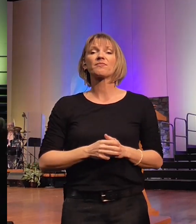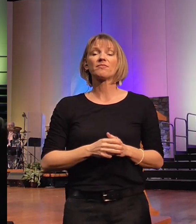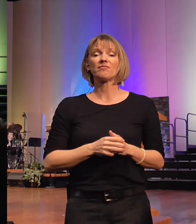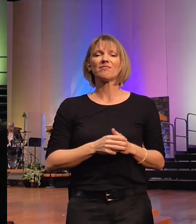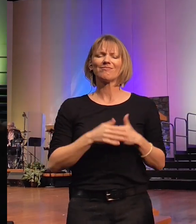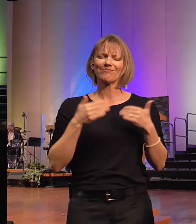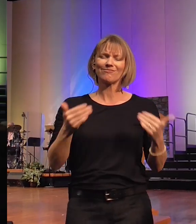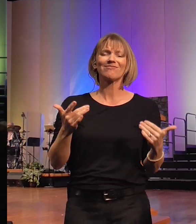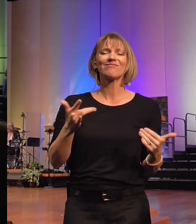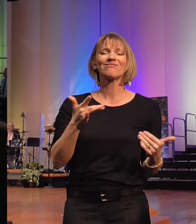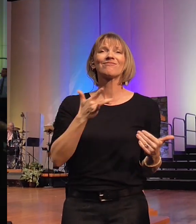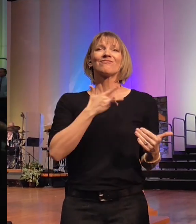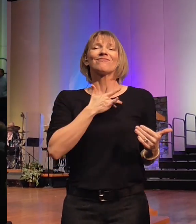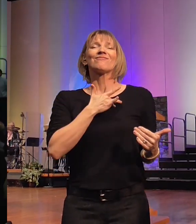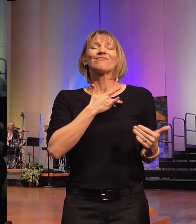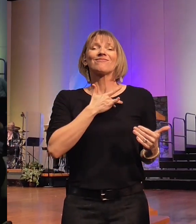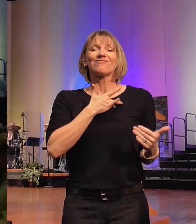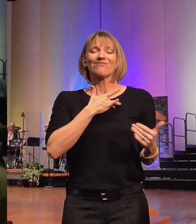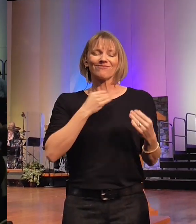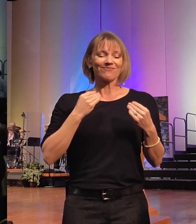So touch me